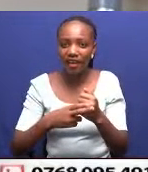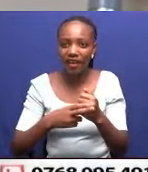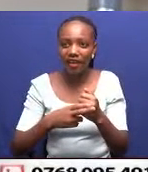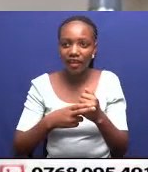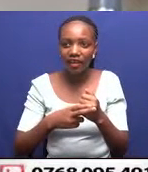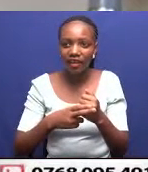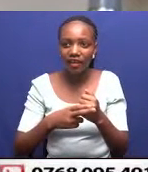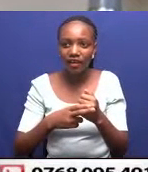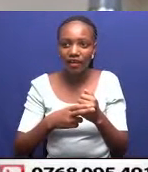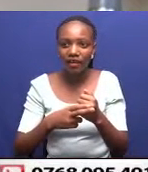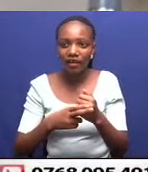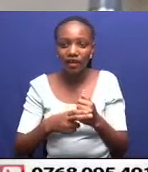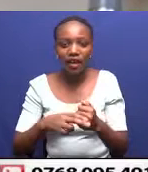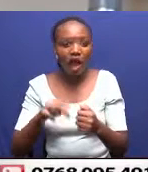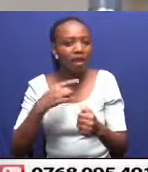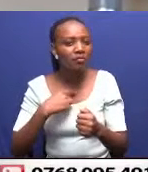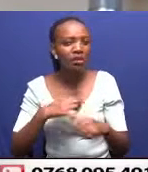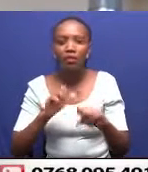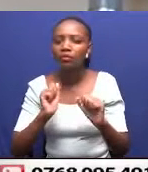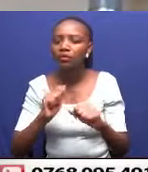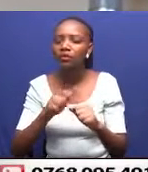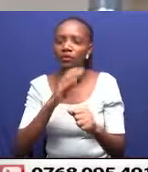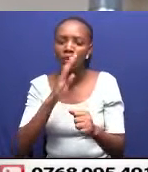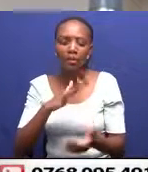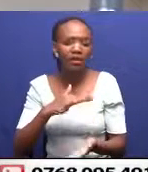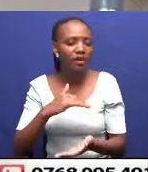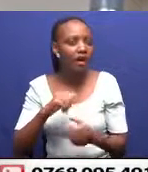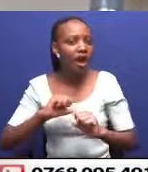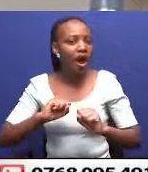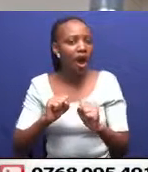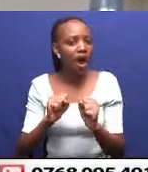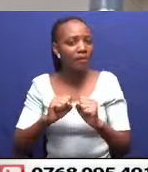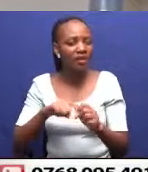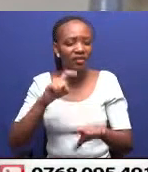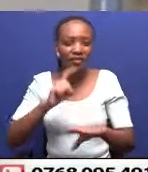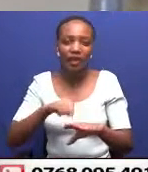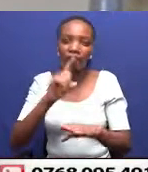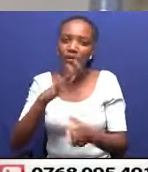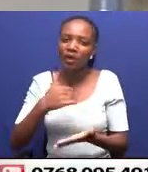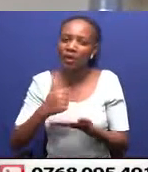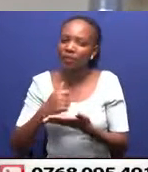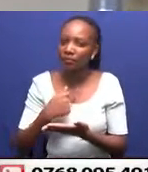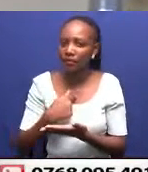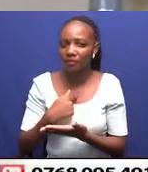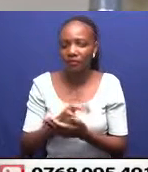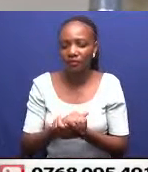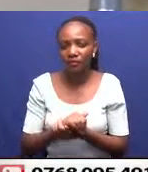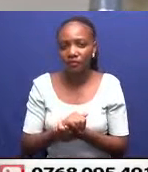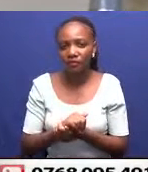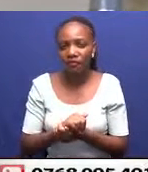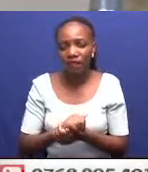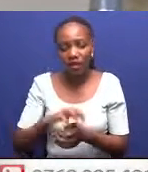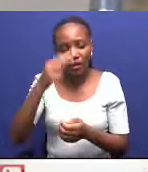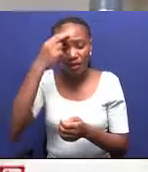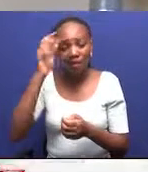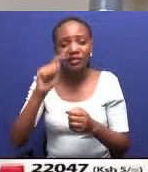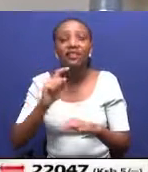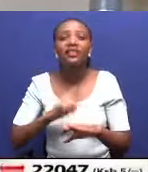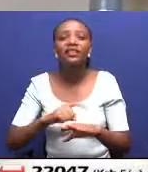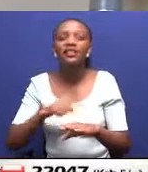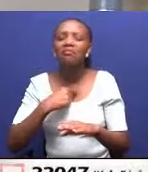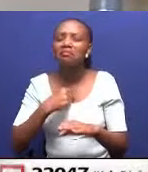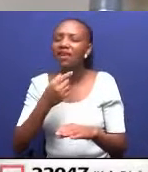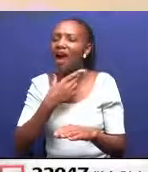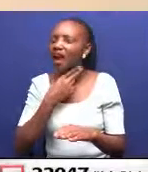545897. I'd really appreciate for any kind of help that I'll be accorded, because this is the time that I need it